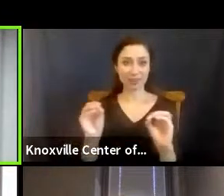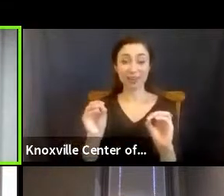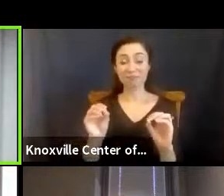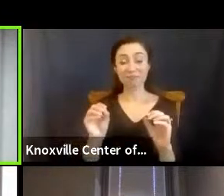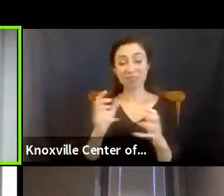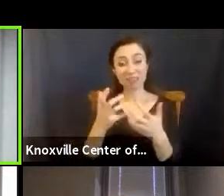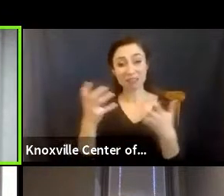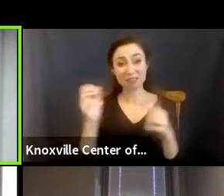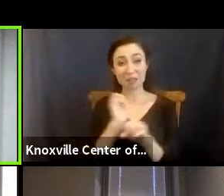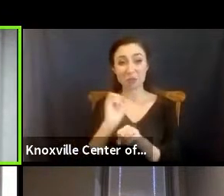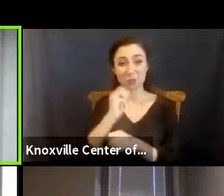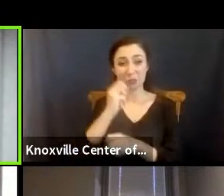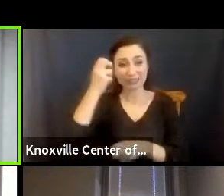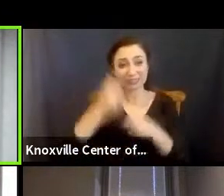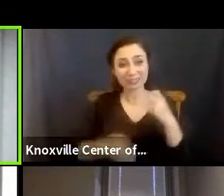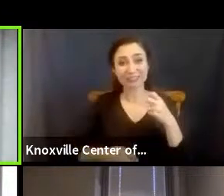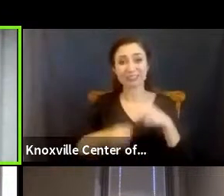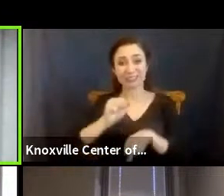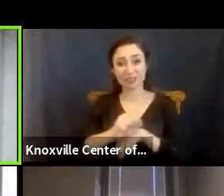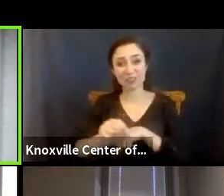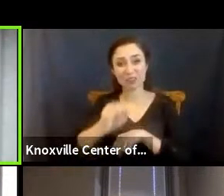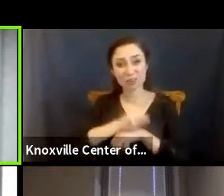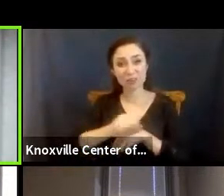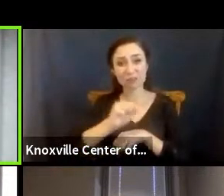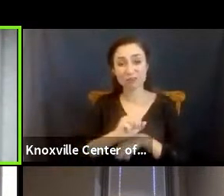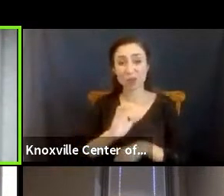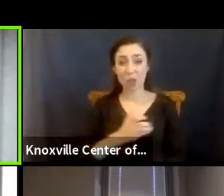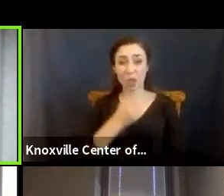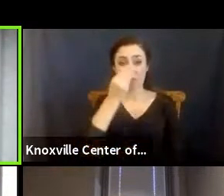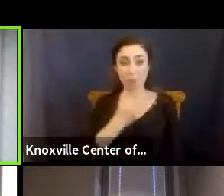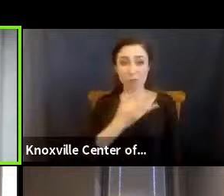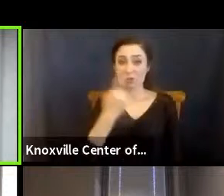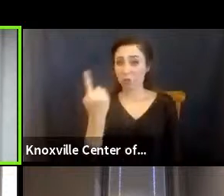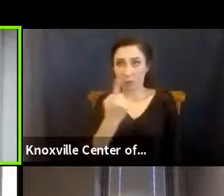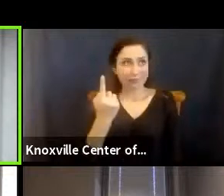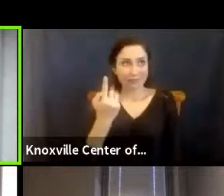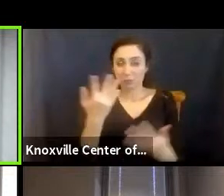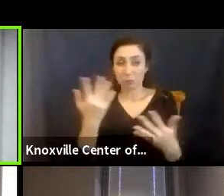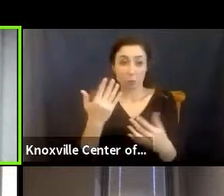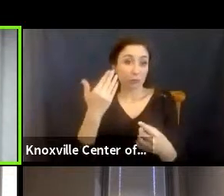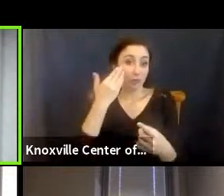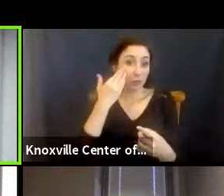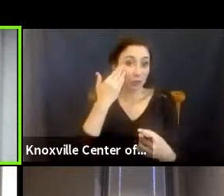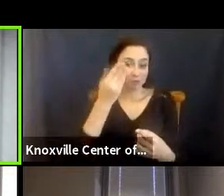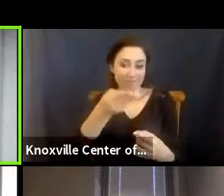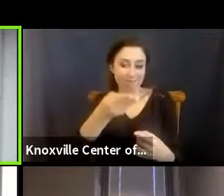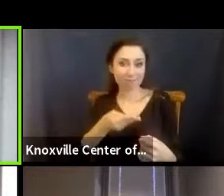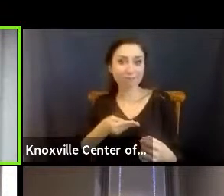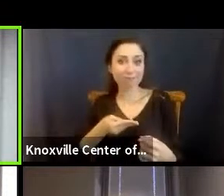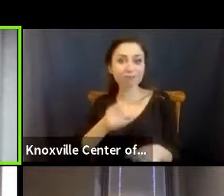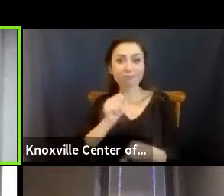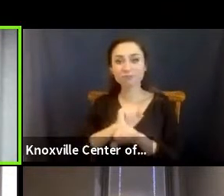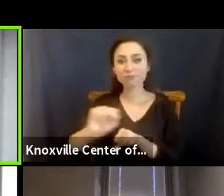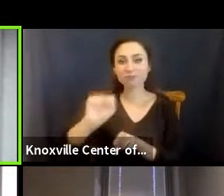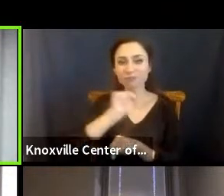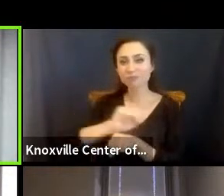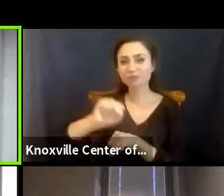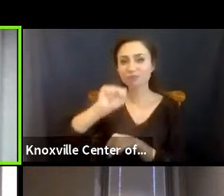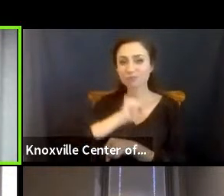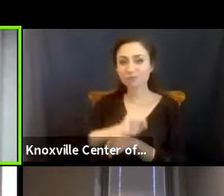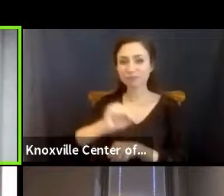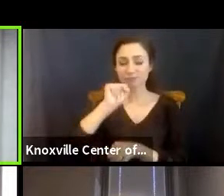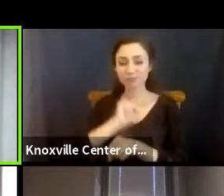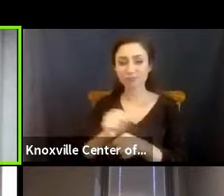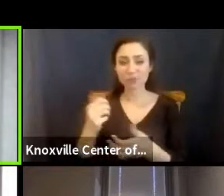again, our information is only as good as what we receive on the front end. But we are working hard, but to get